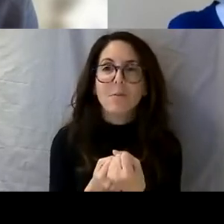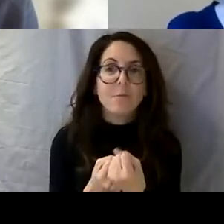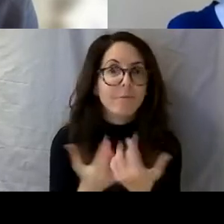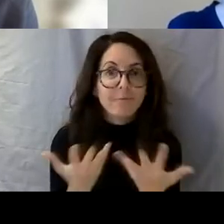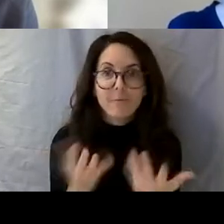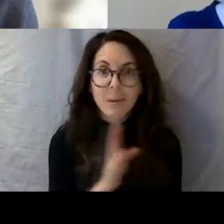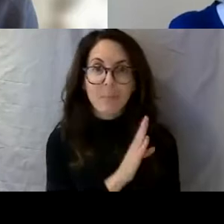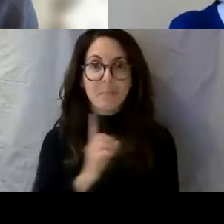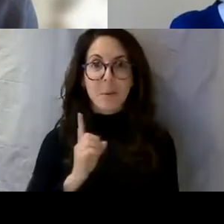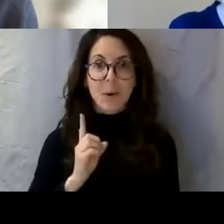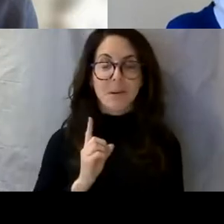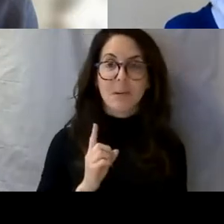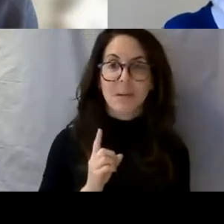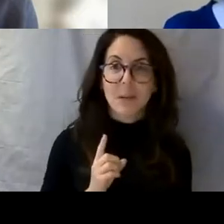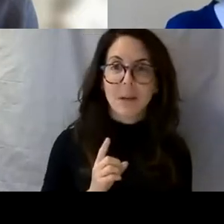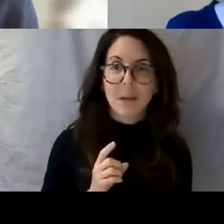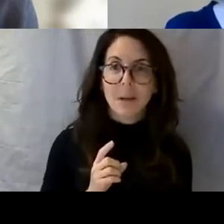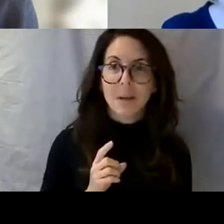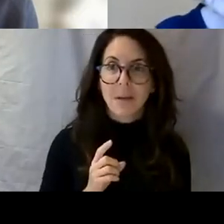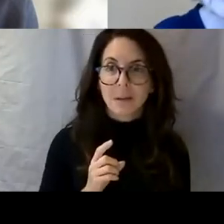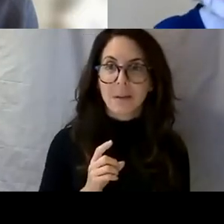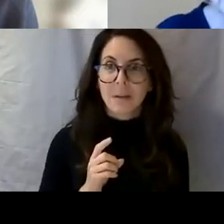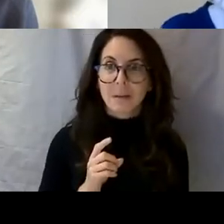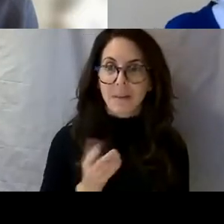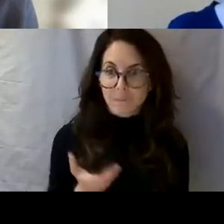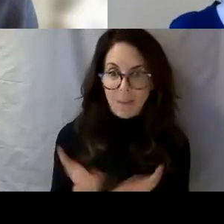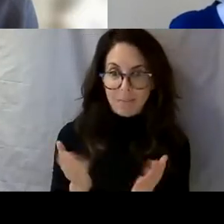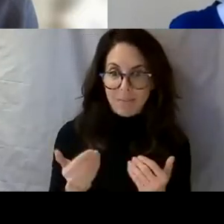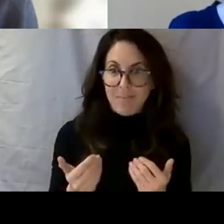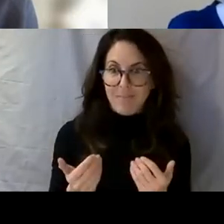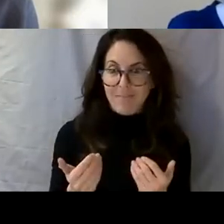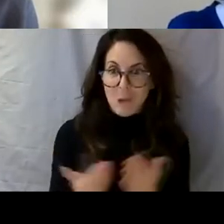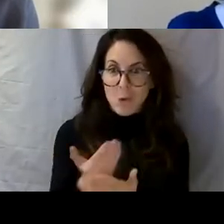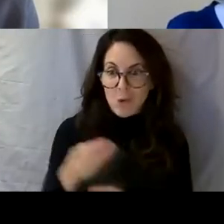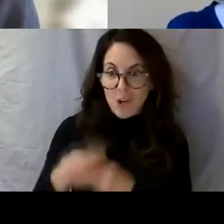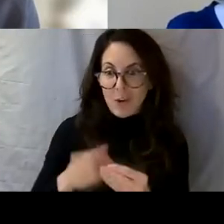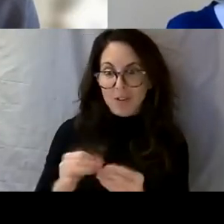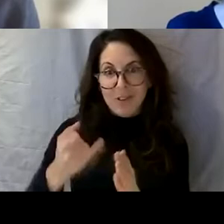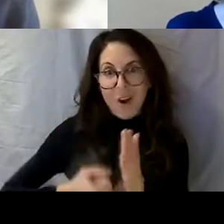boards from a new generation of arts lovers?